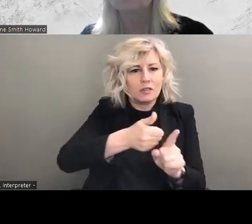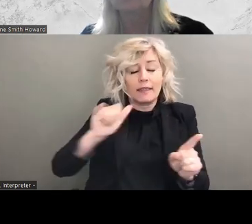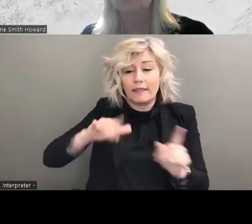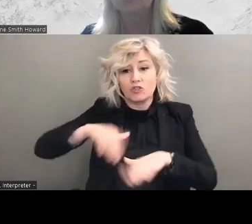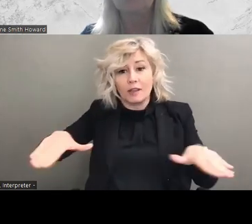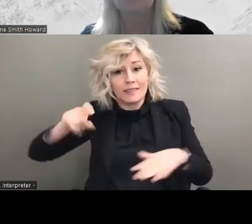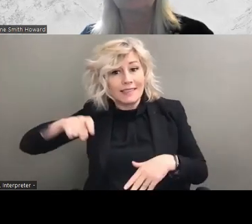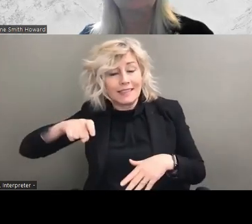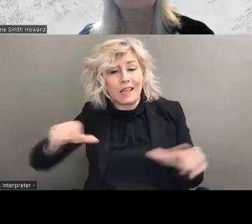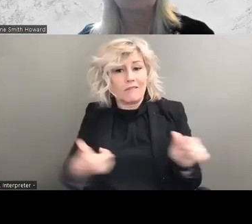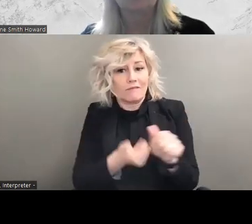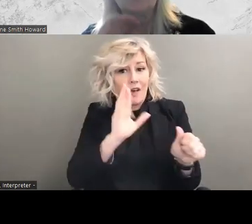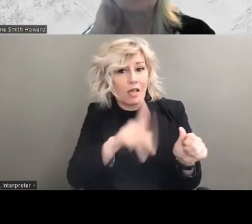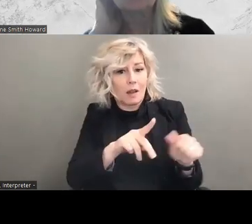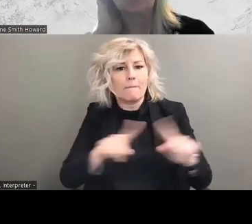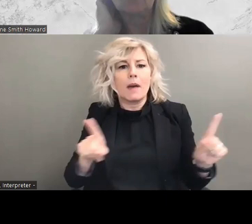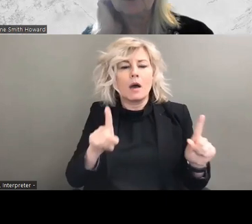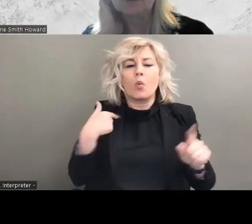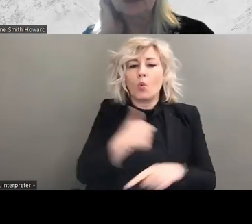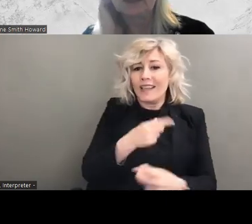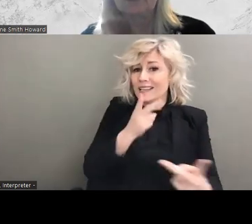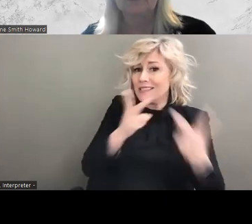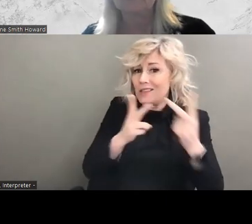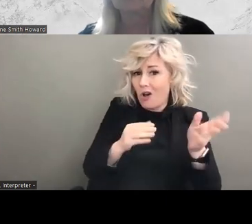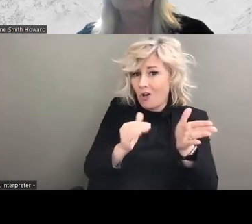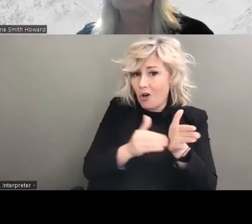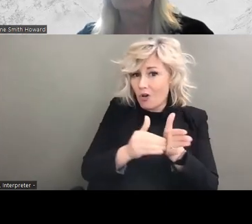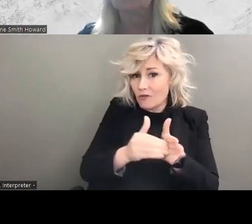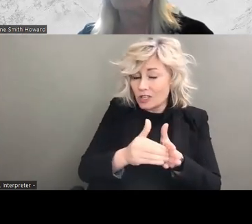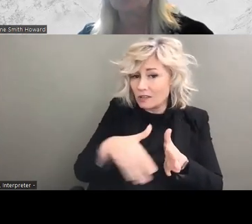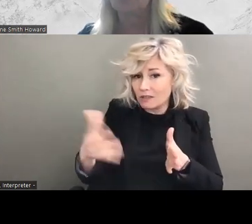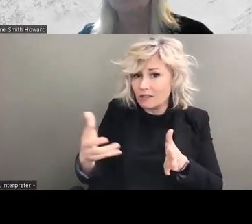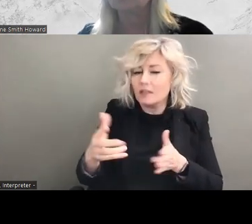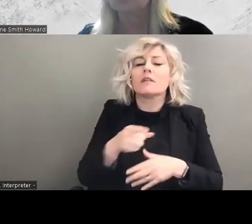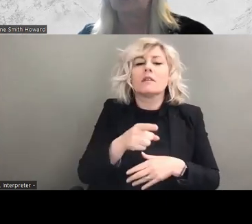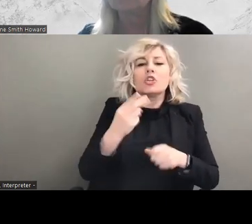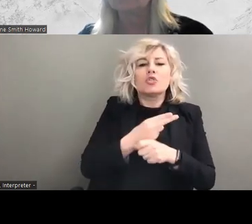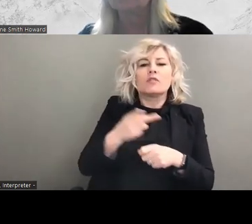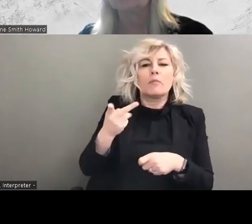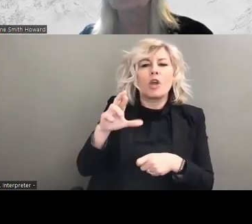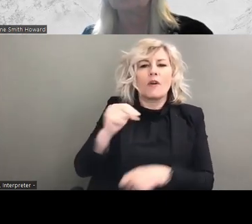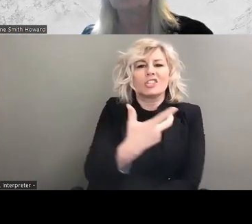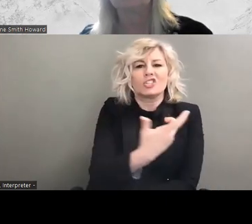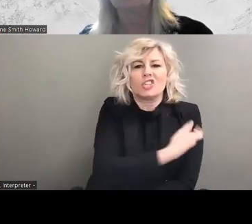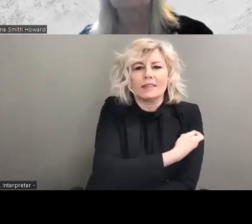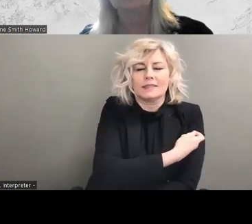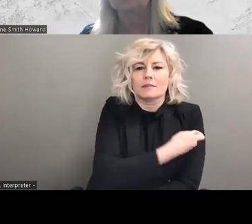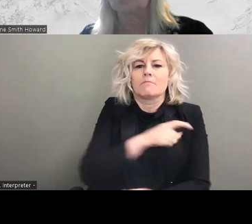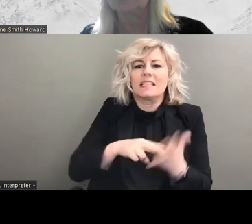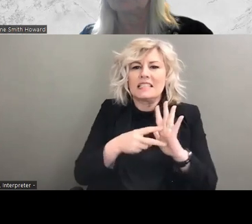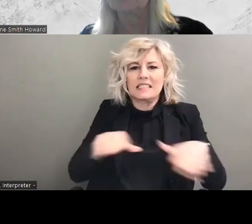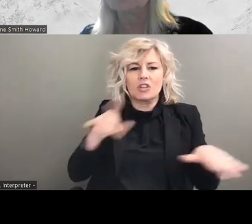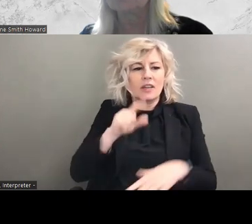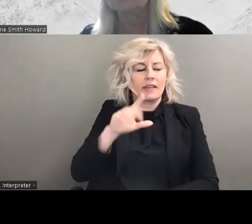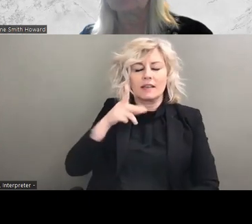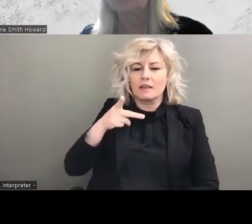needs and is followed up on. But what we saw frequently is the use of PRN shots, kids who are given